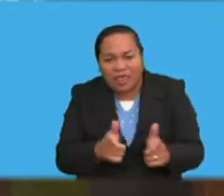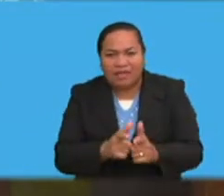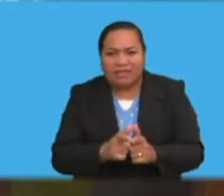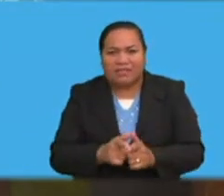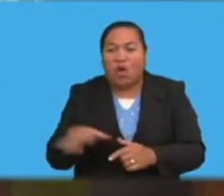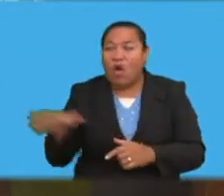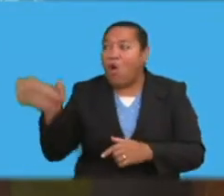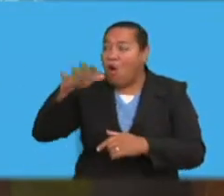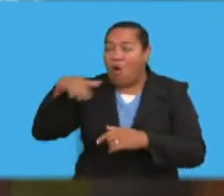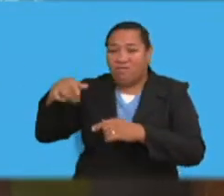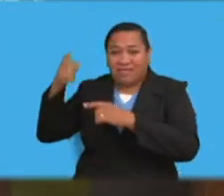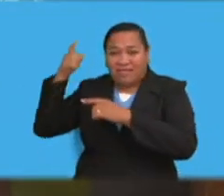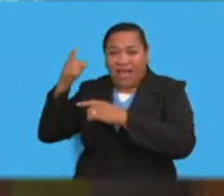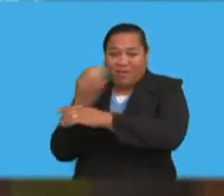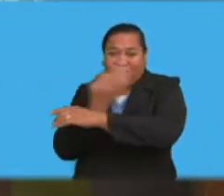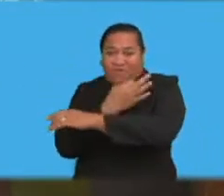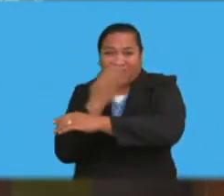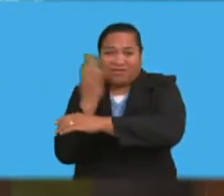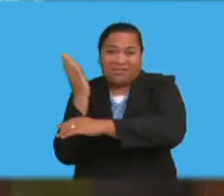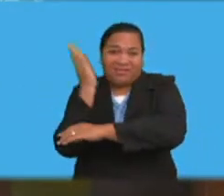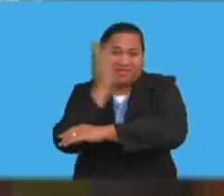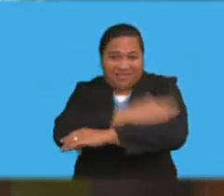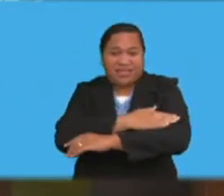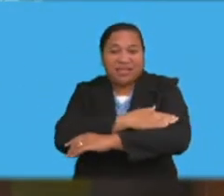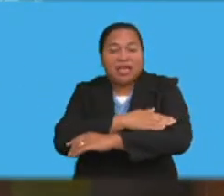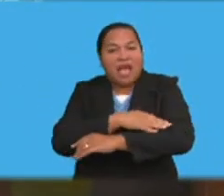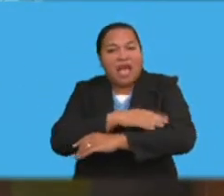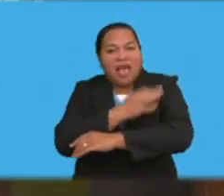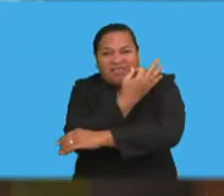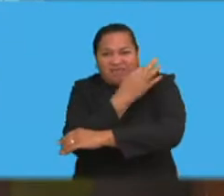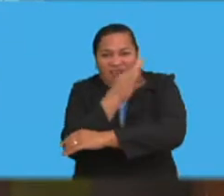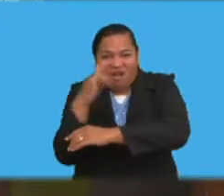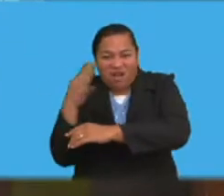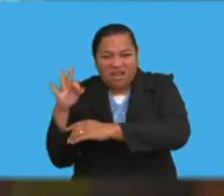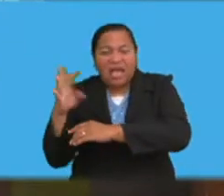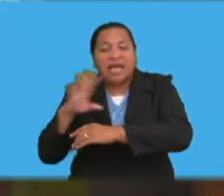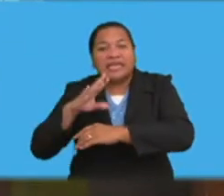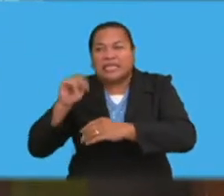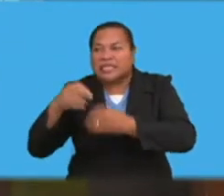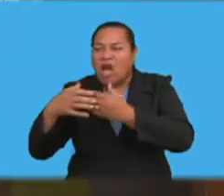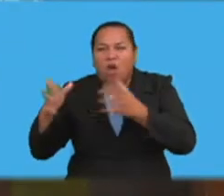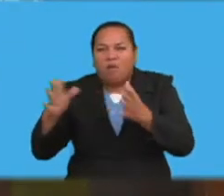into open spaces or